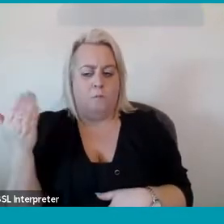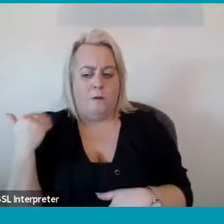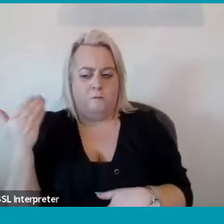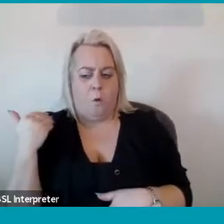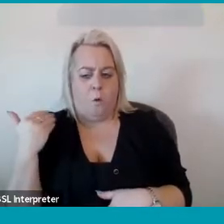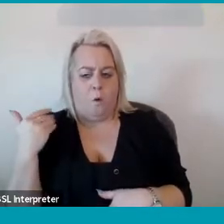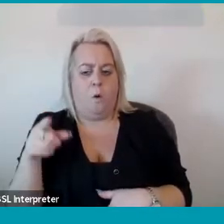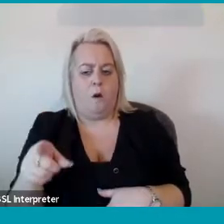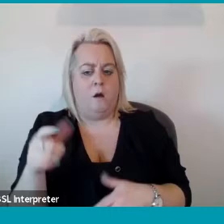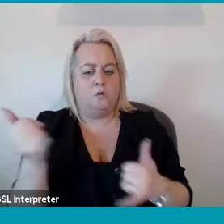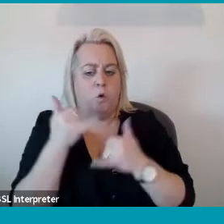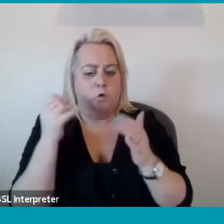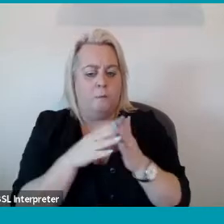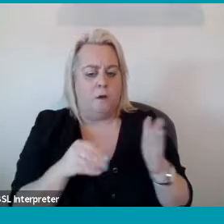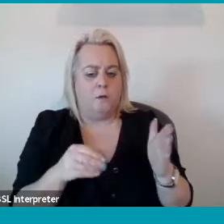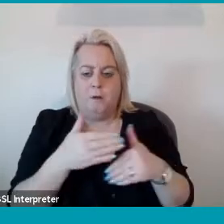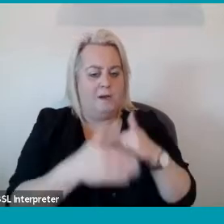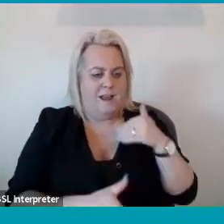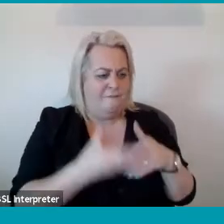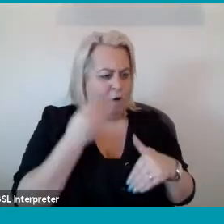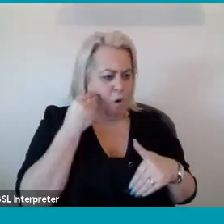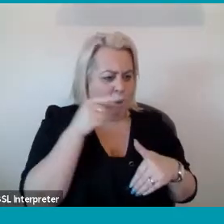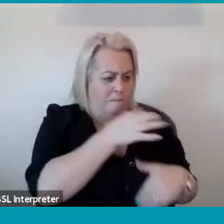model. So yeah, good to get a breakdown.